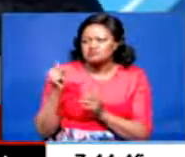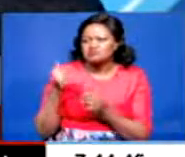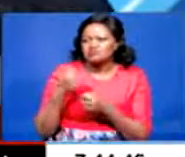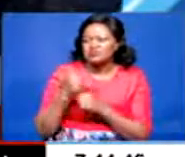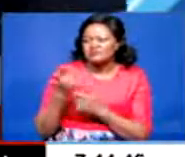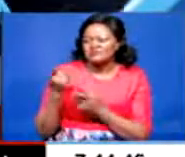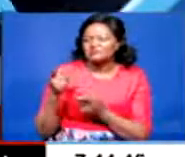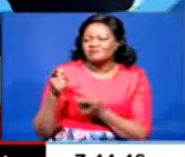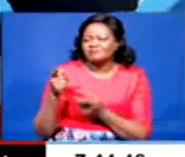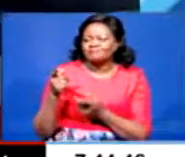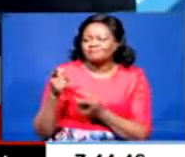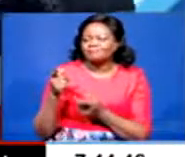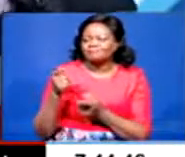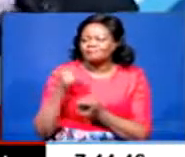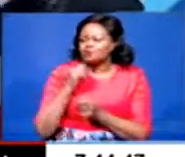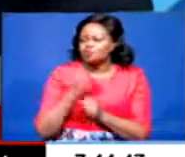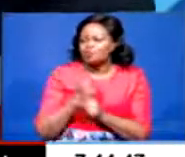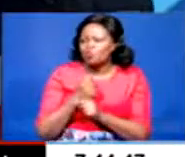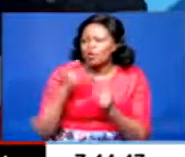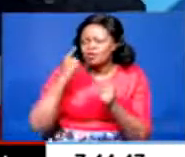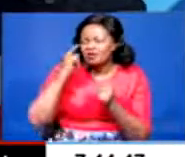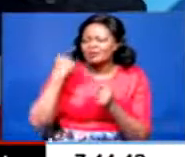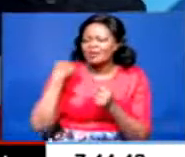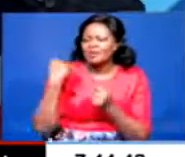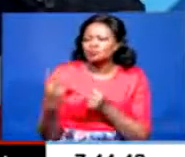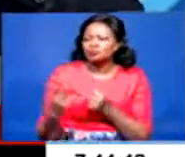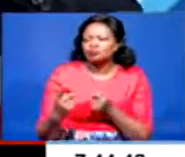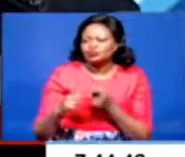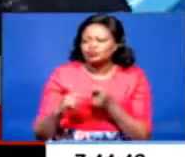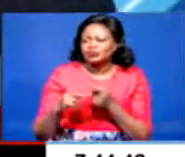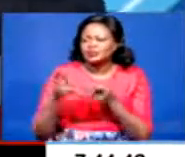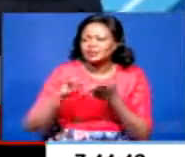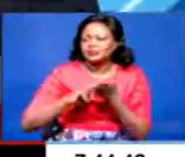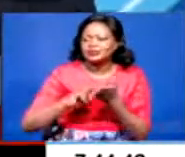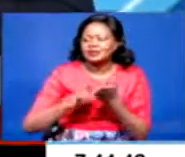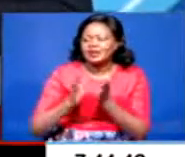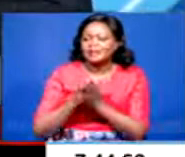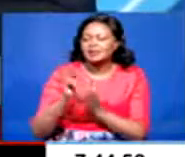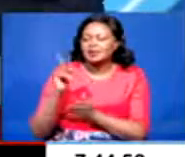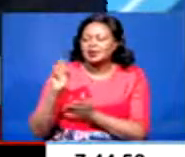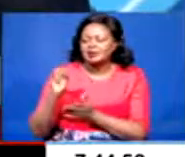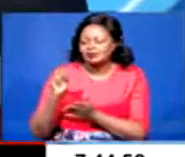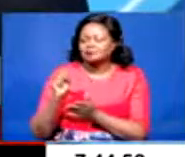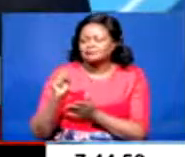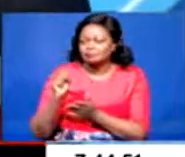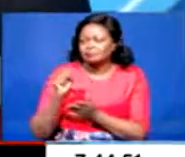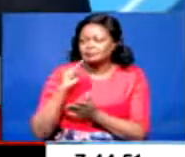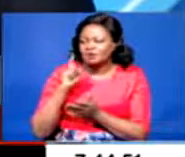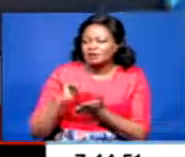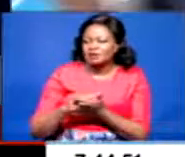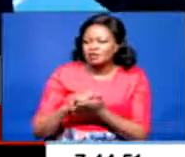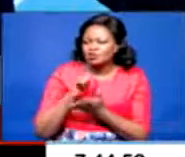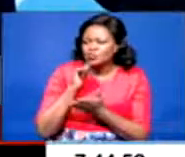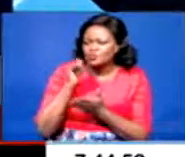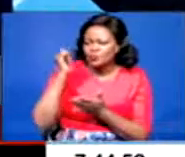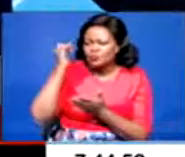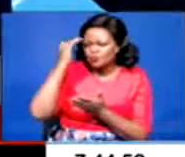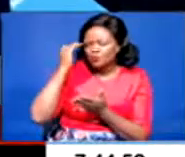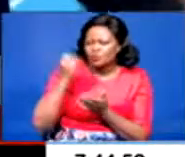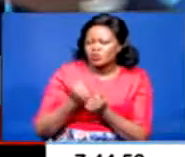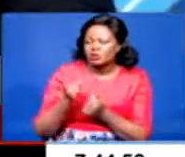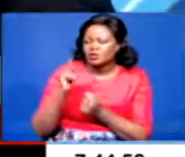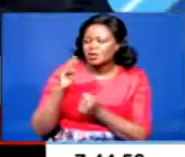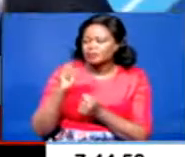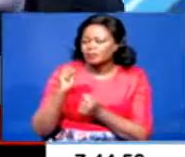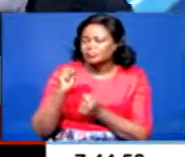two, the register and the KIMS kit, because it's like the IEBC said you would be identified with the KIMS kit and then use the